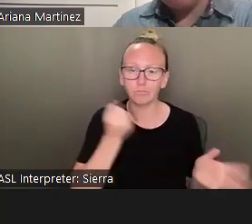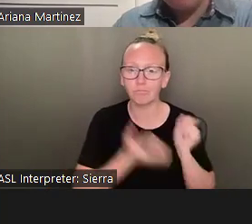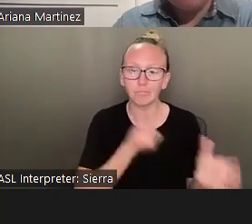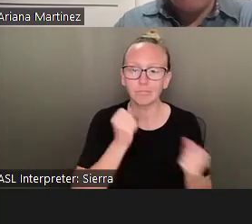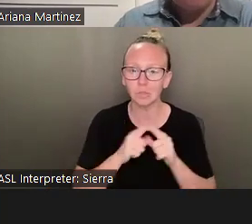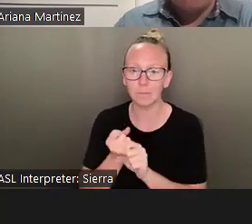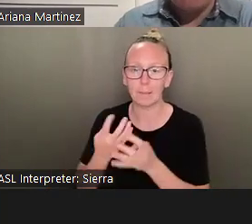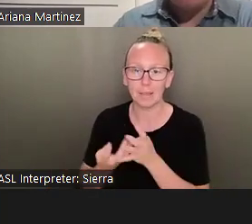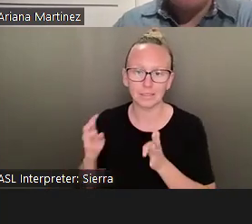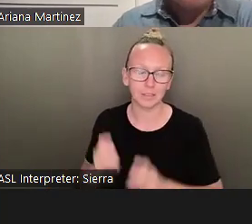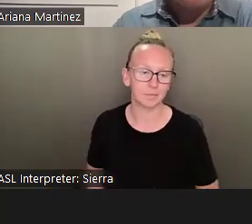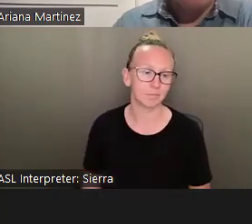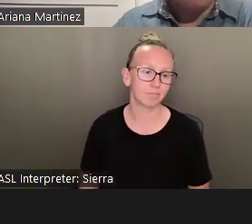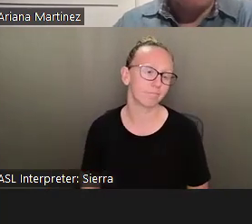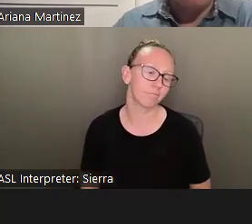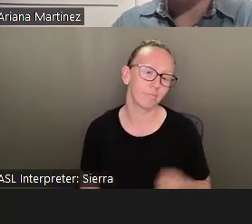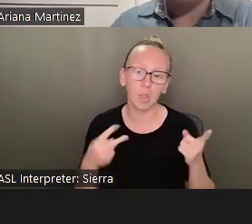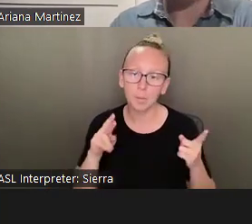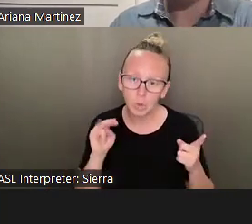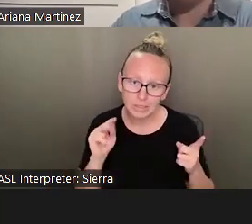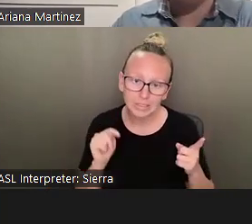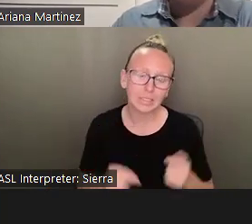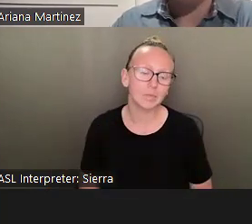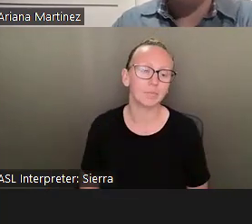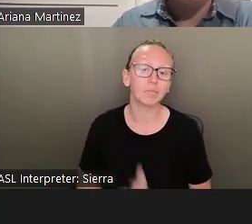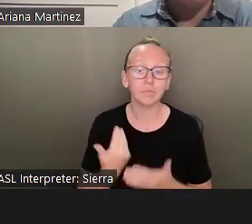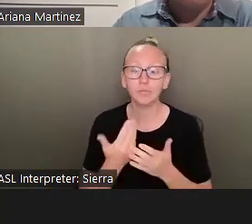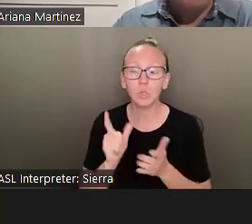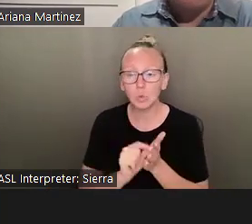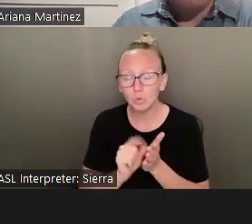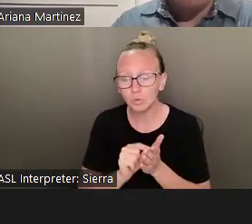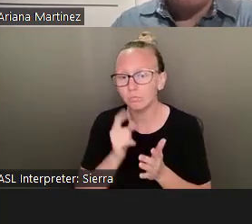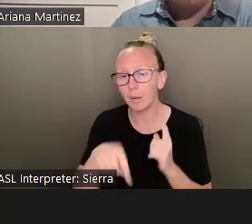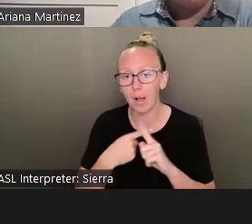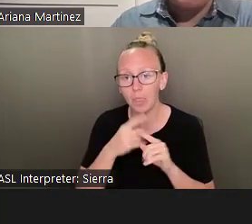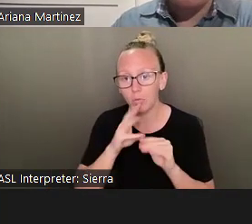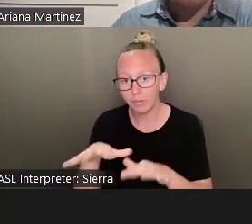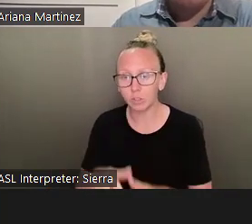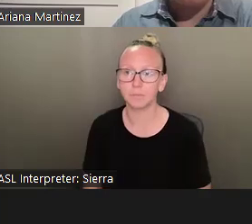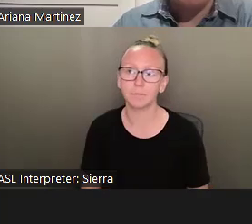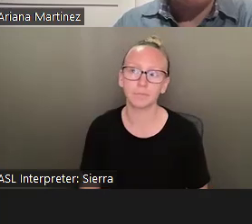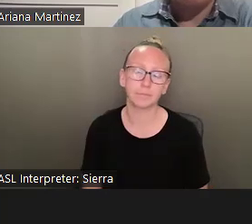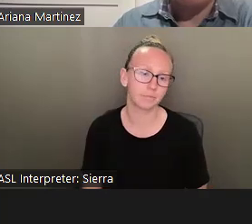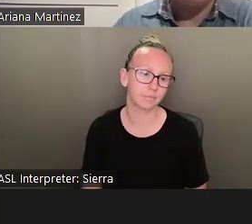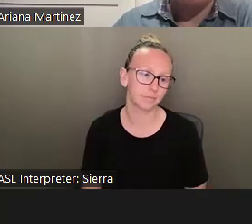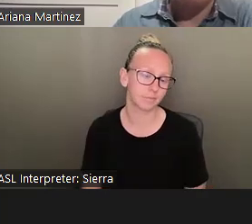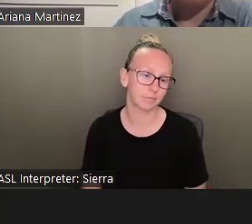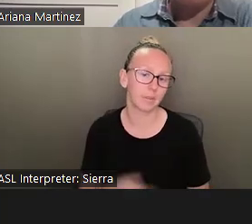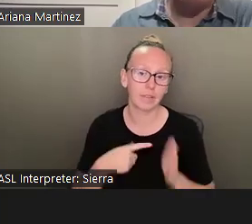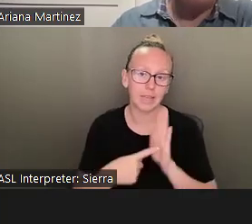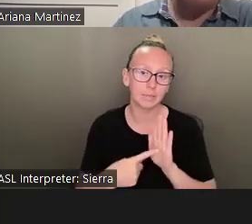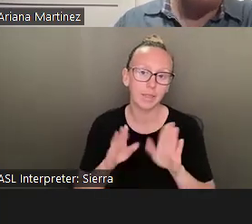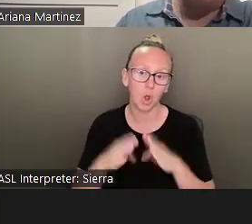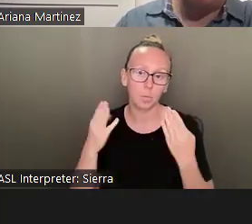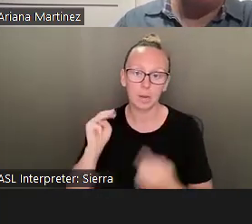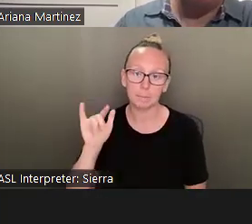I, made prints, made news stories about the river. I had a show, an exhibition that opened in Millerton,